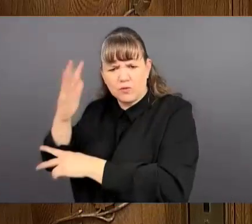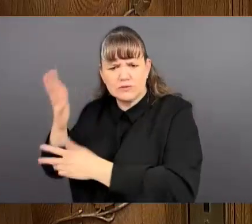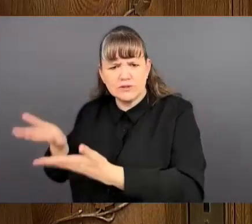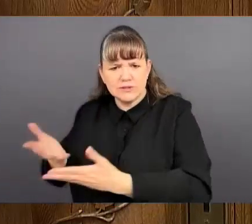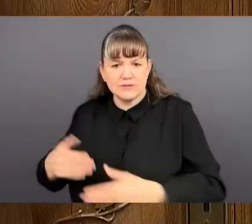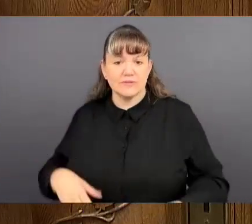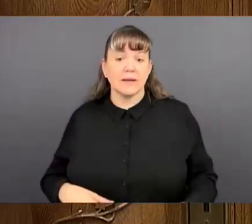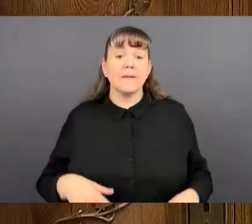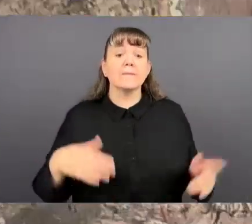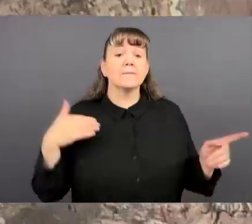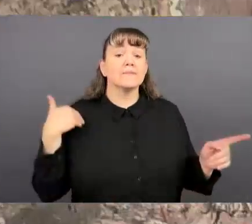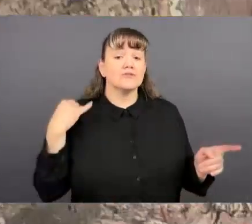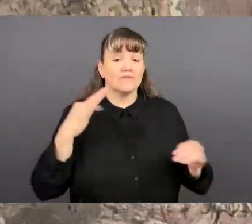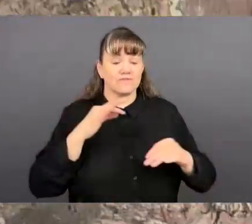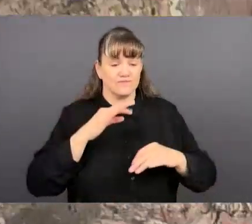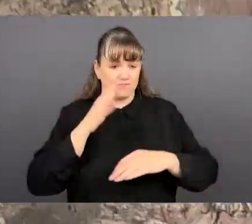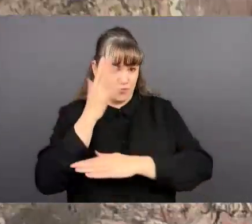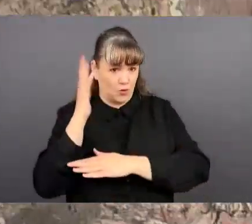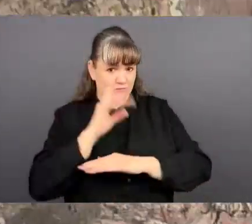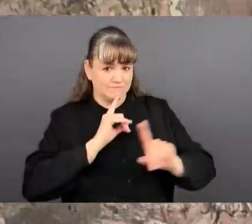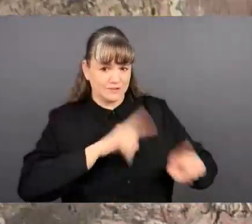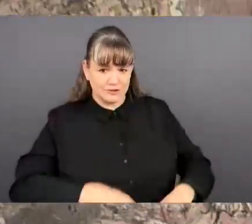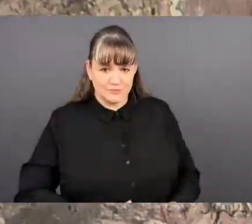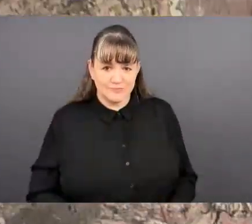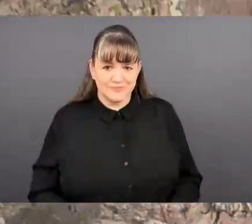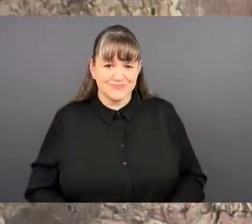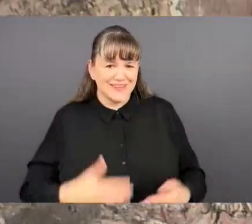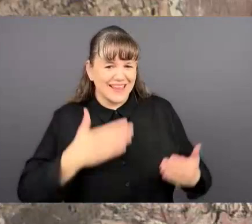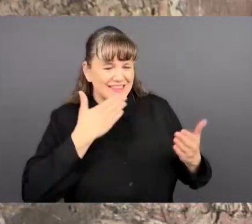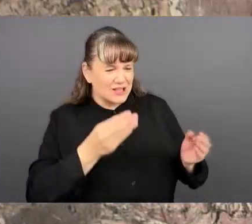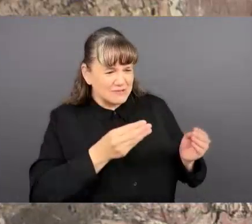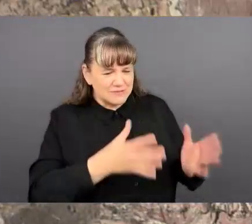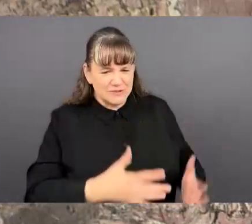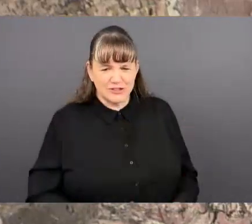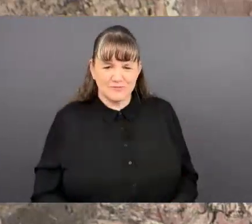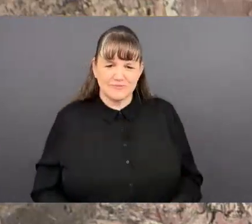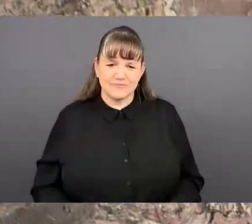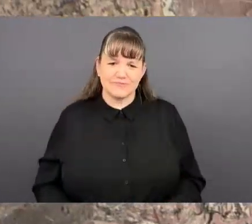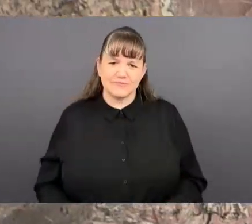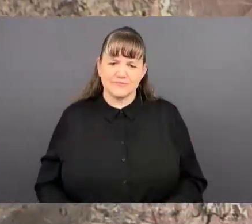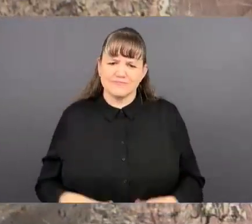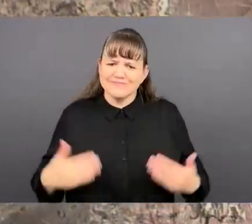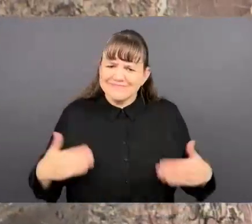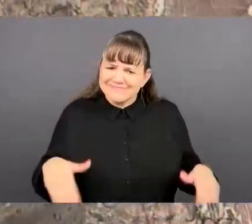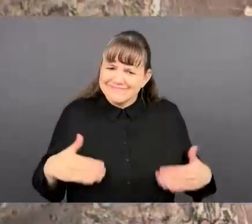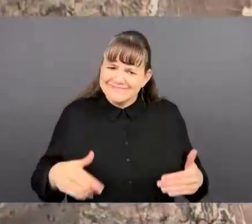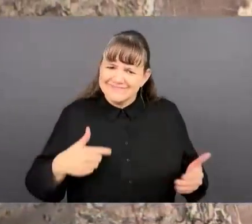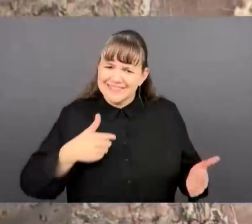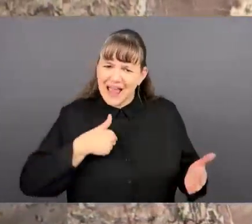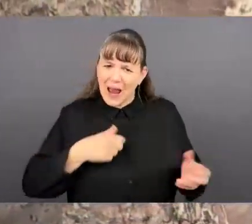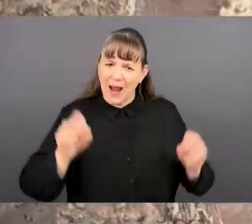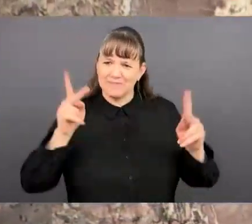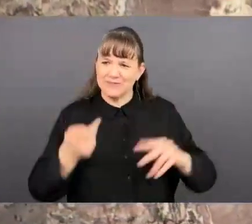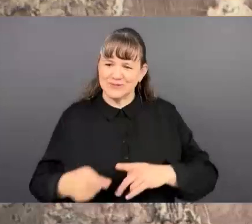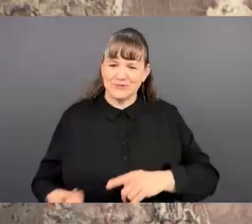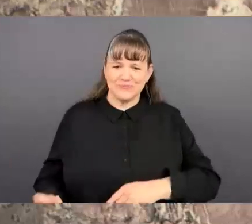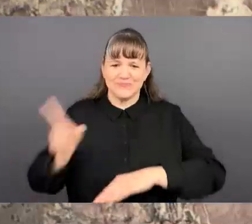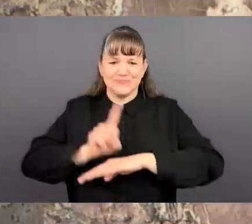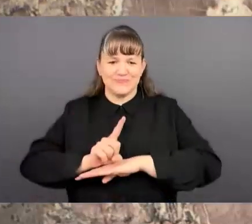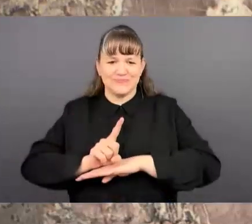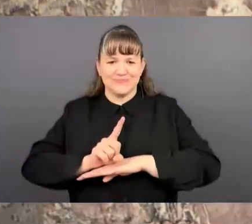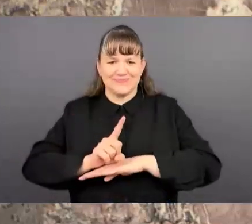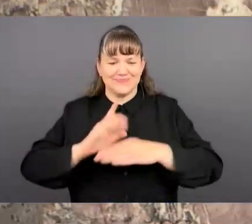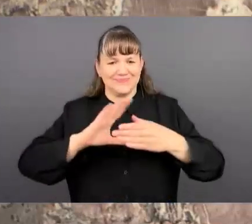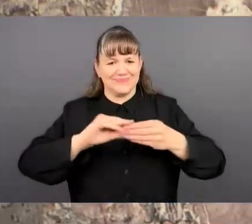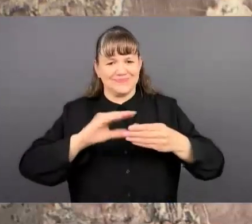Thanks very much, Mr. Speaker. What an opportunity to be able to stand in the House and talk about our forest sector here in British Columbia that has grown